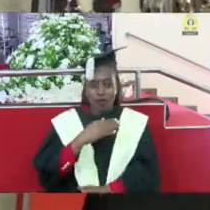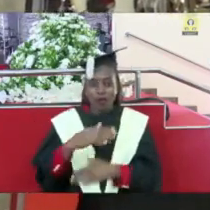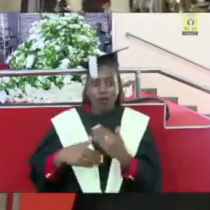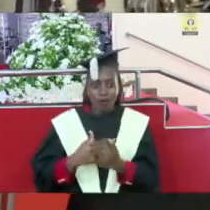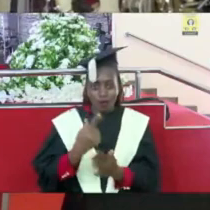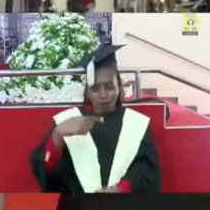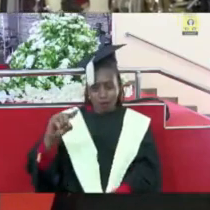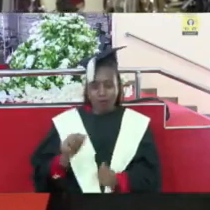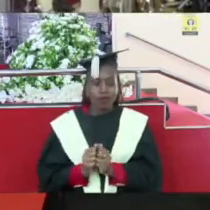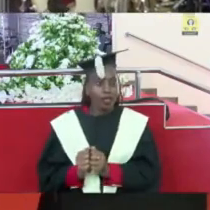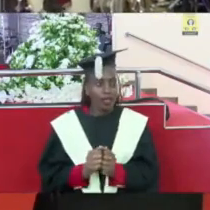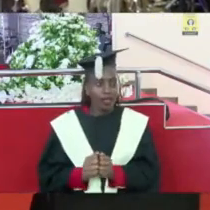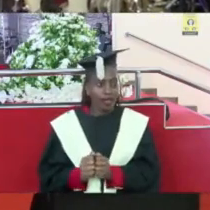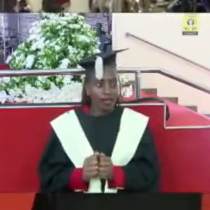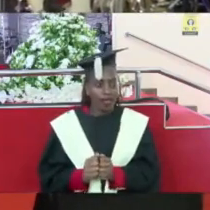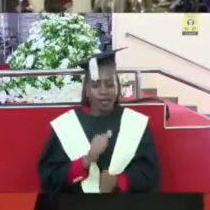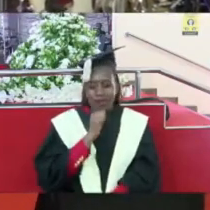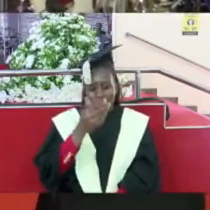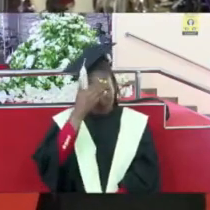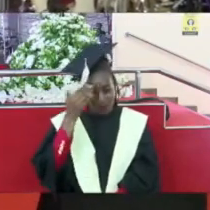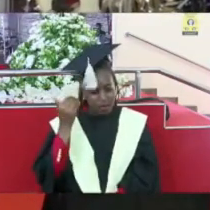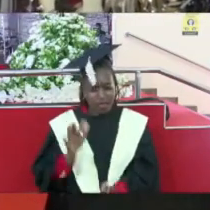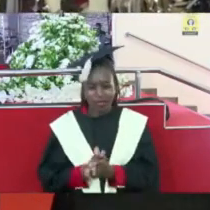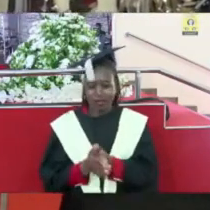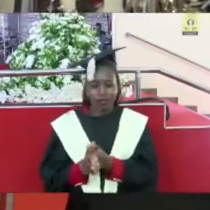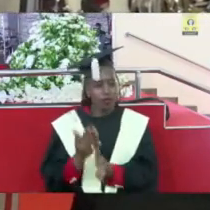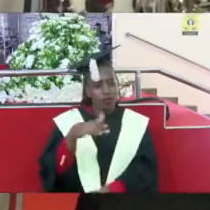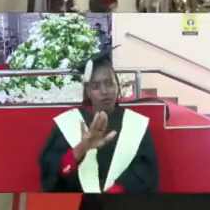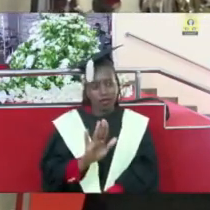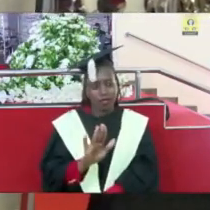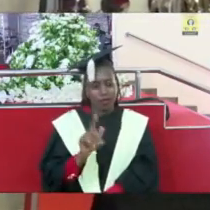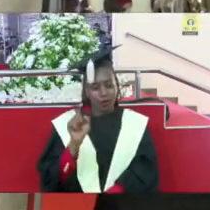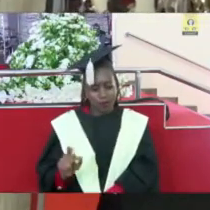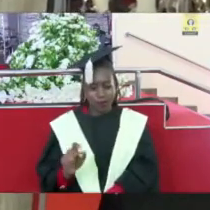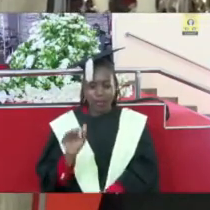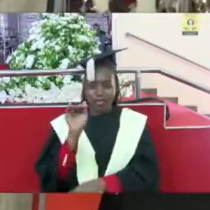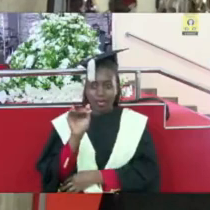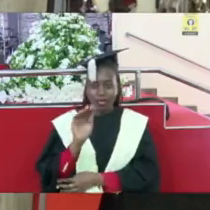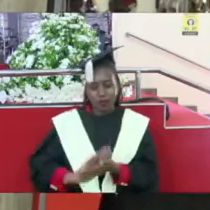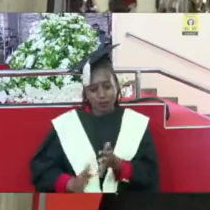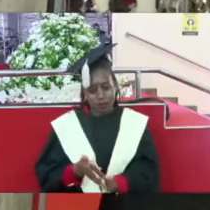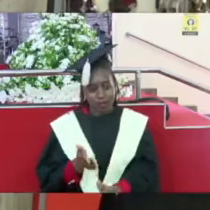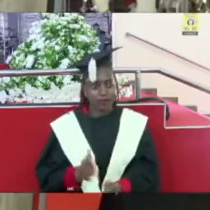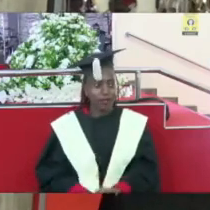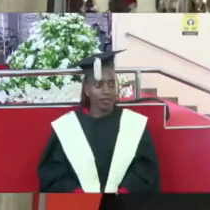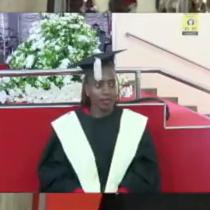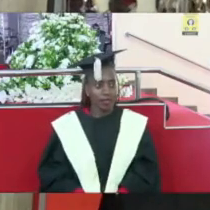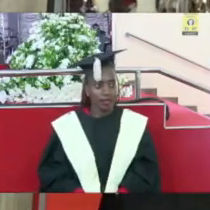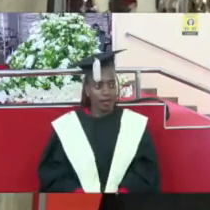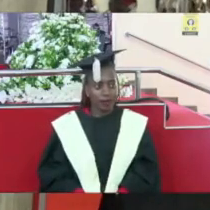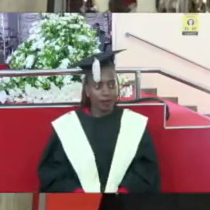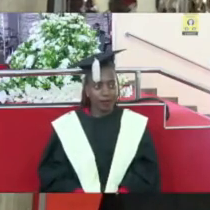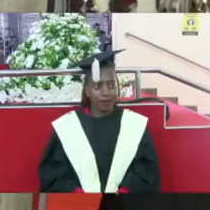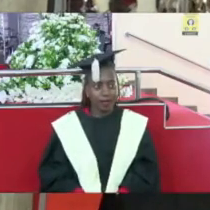together. Usisahau hiyo hadithi. Kama hujaitubu, hiyo hadithi. If you have not repented tubu. That story, repent. Usiwekelee